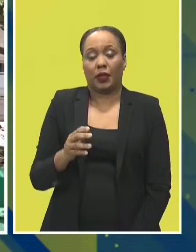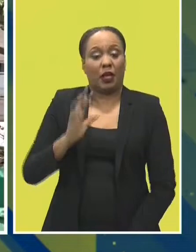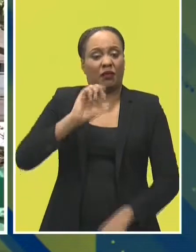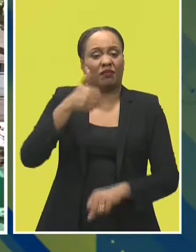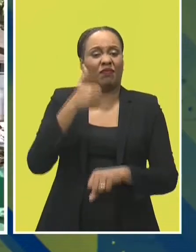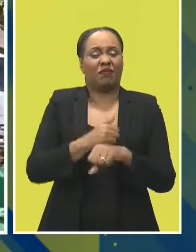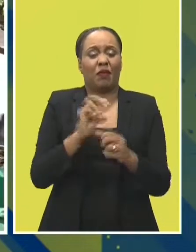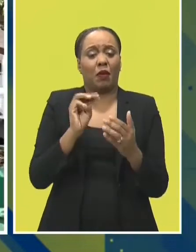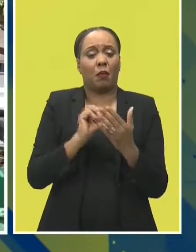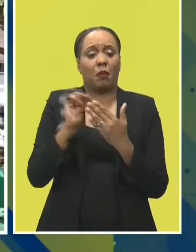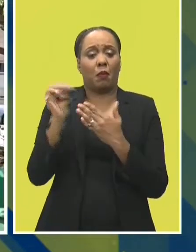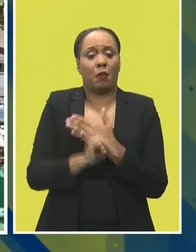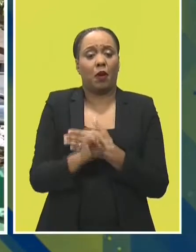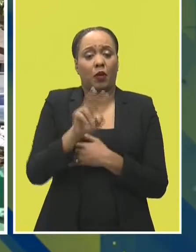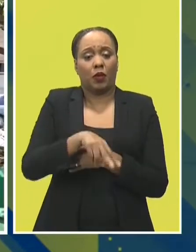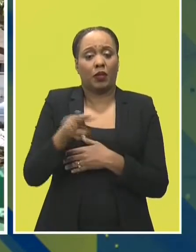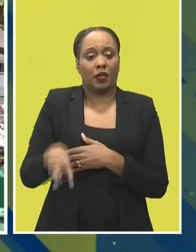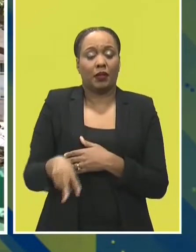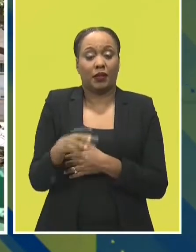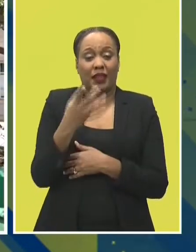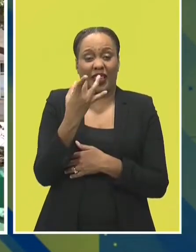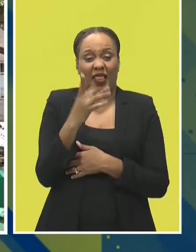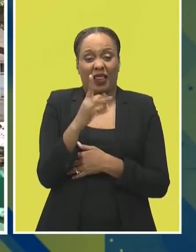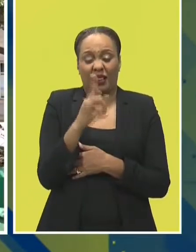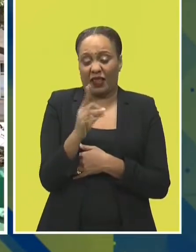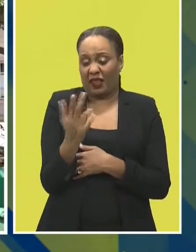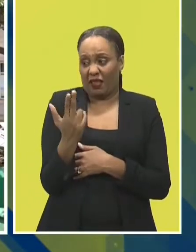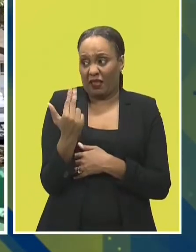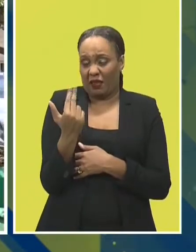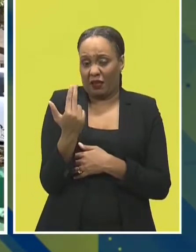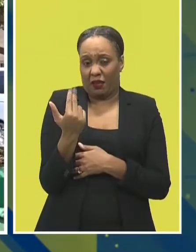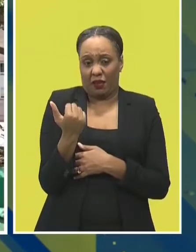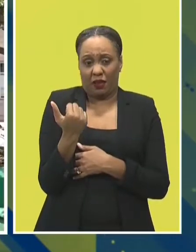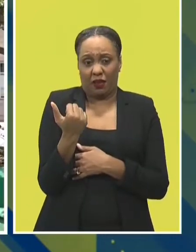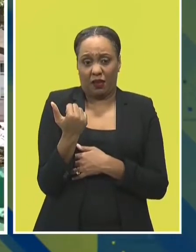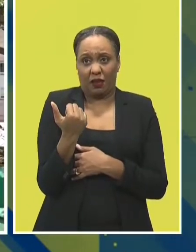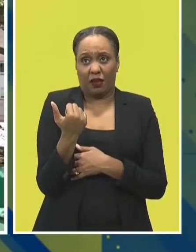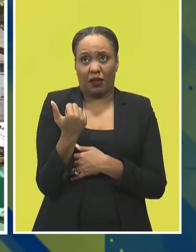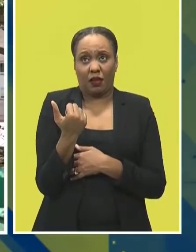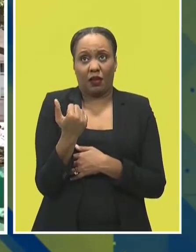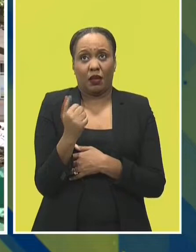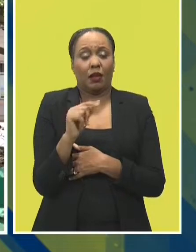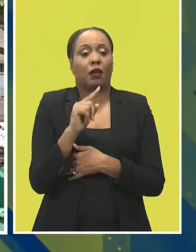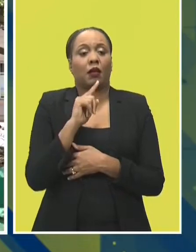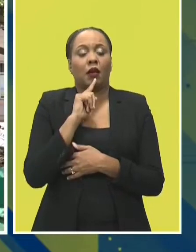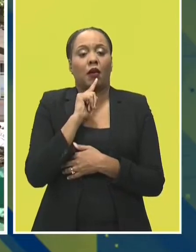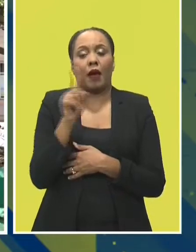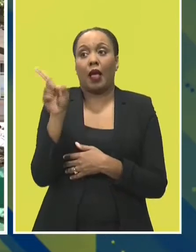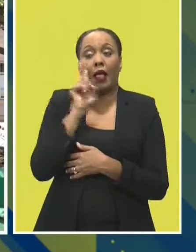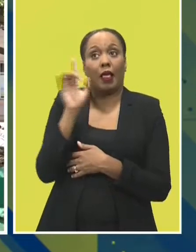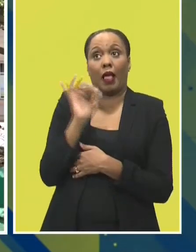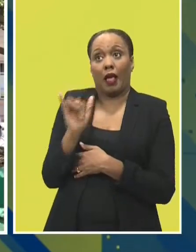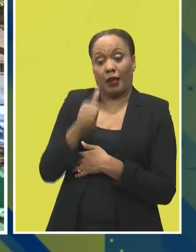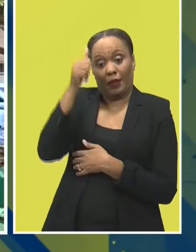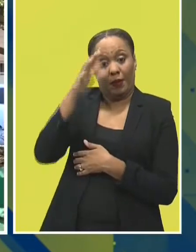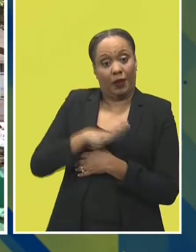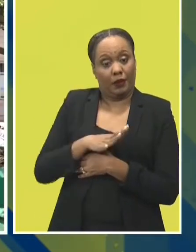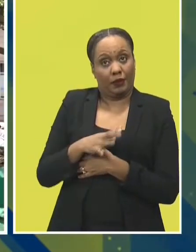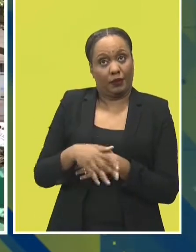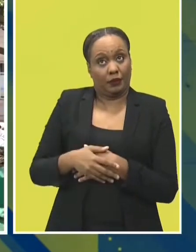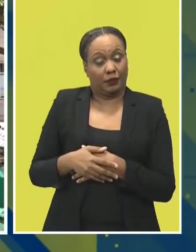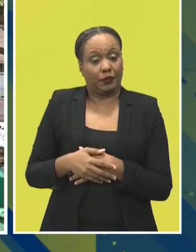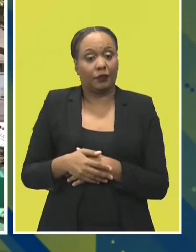March 22nd of 1813, and it is regarded as a remarkable likeness of the Admiral himself.